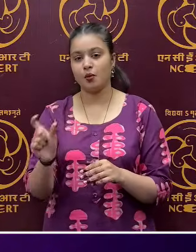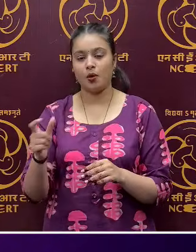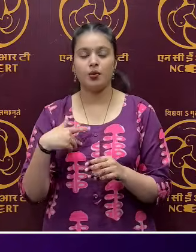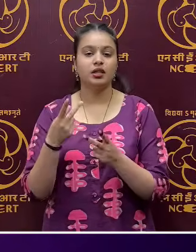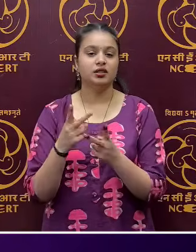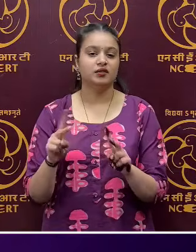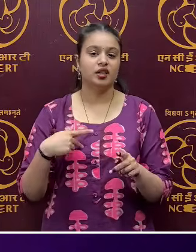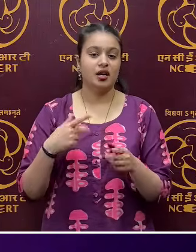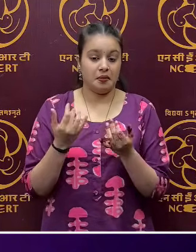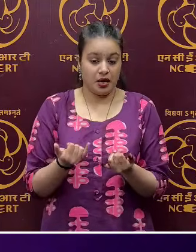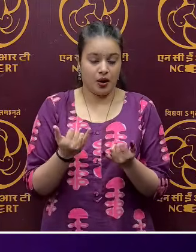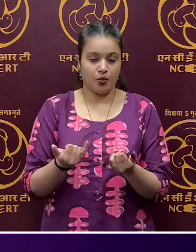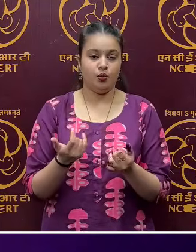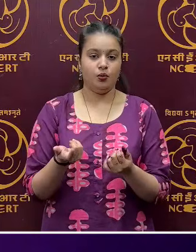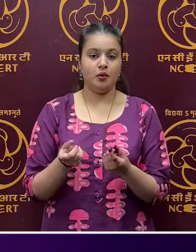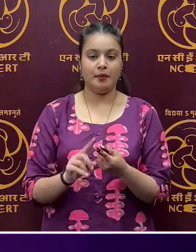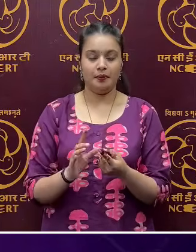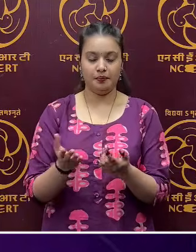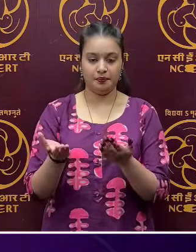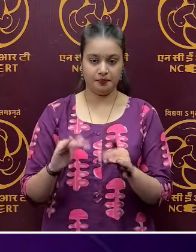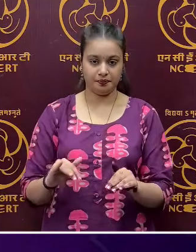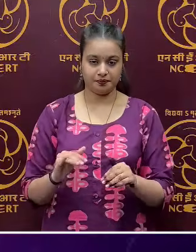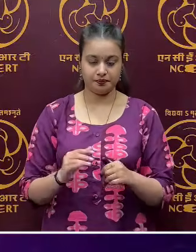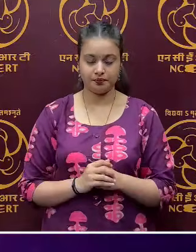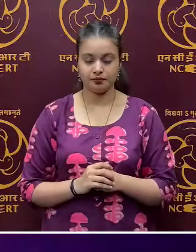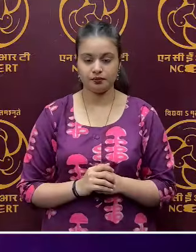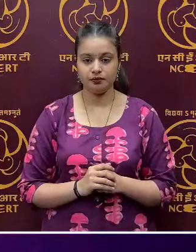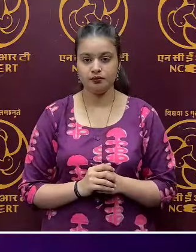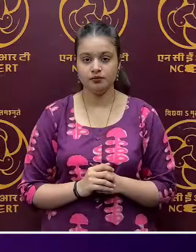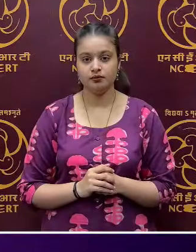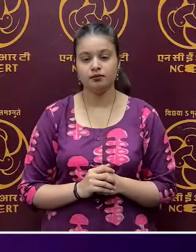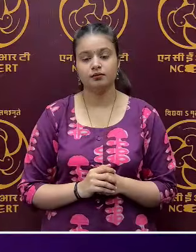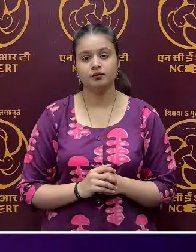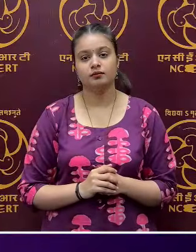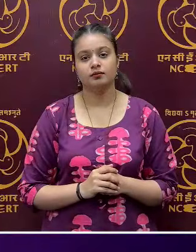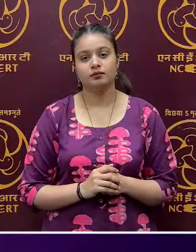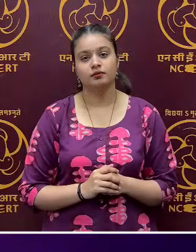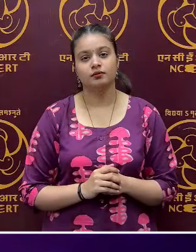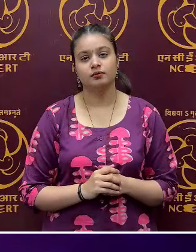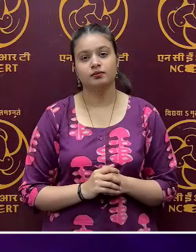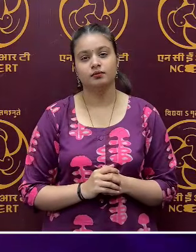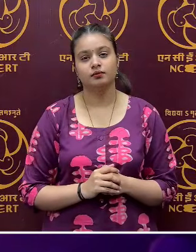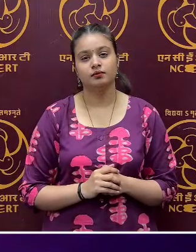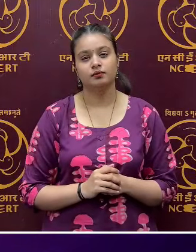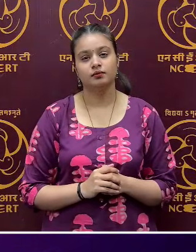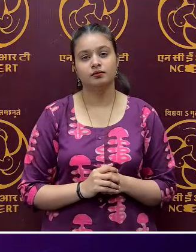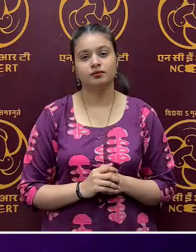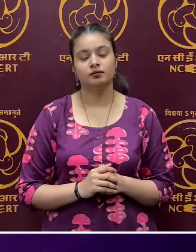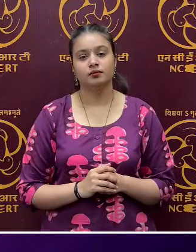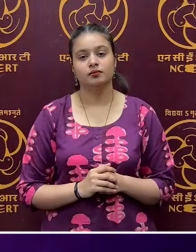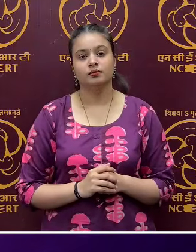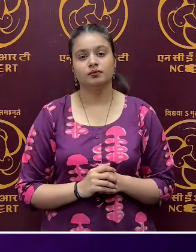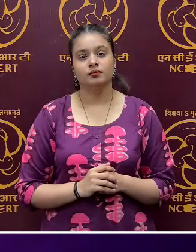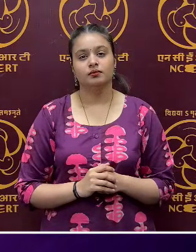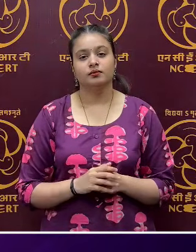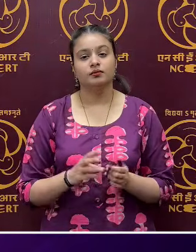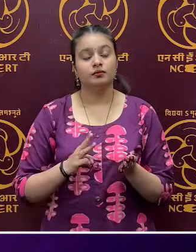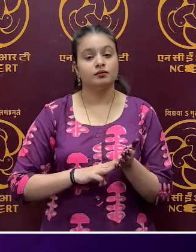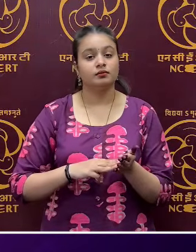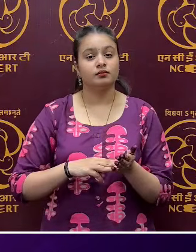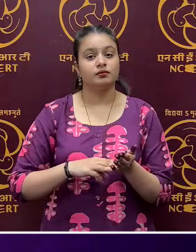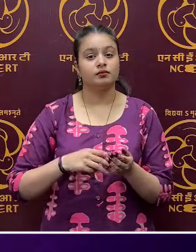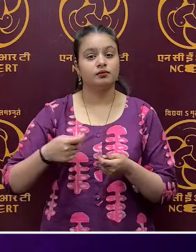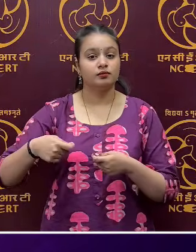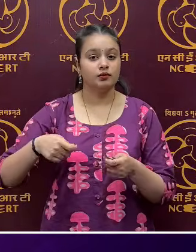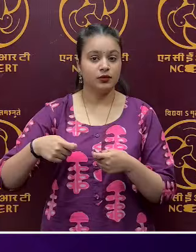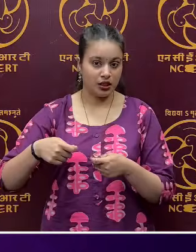present, already present. Right. Right. And Right. the manager gave only